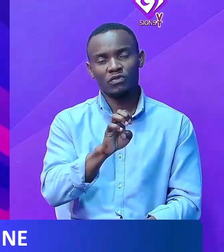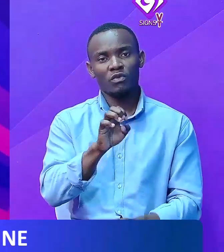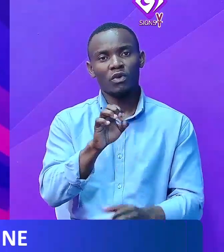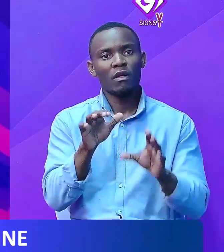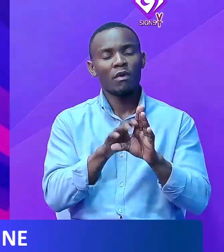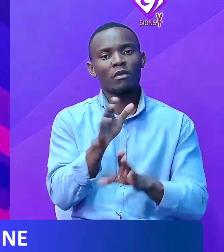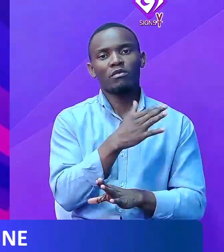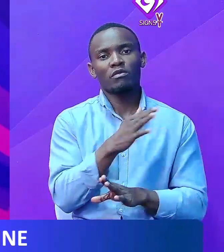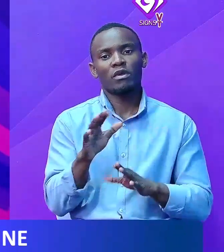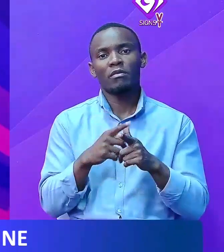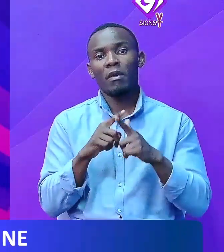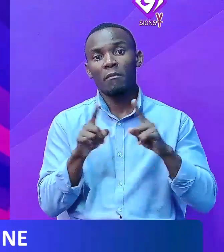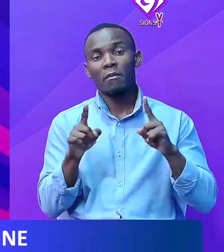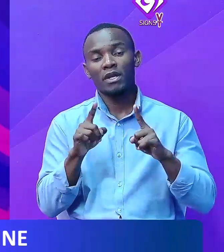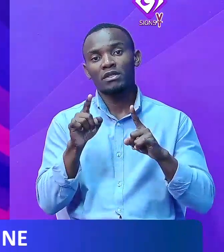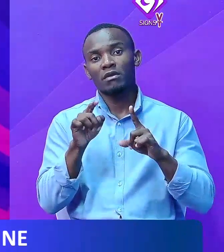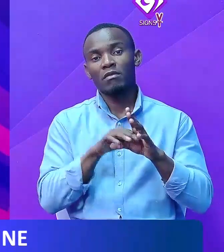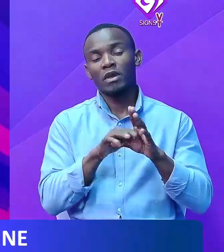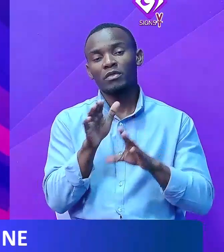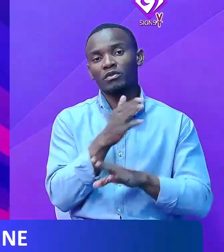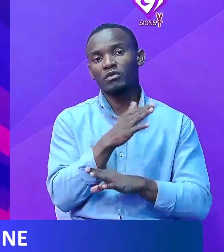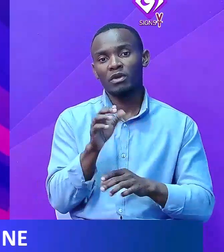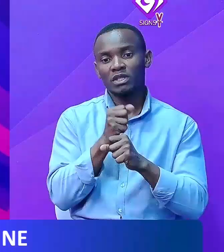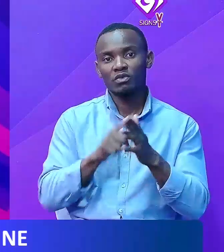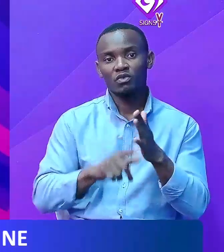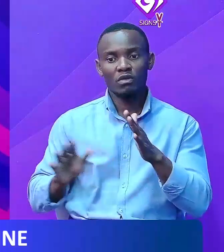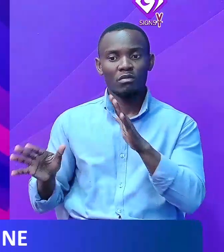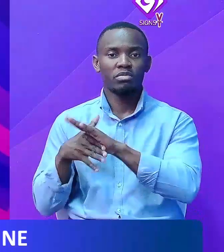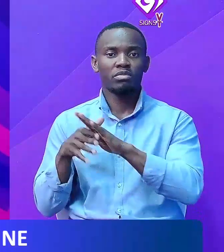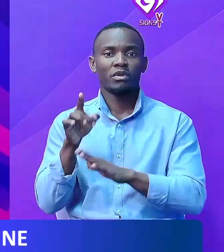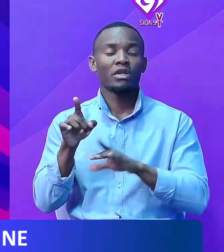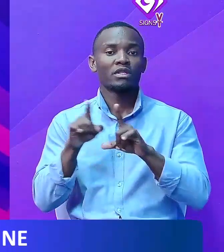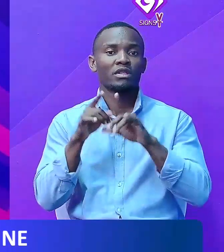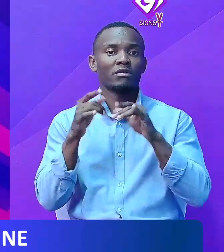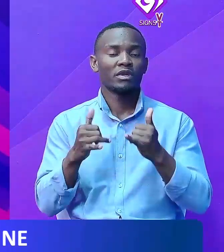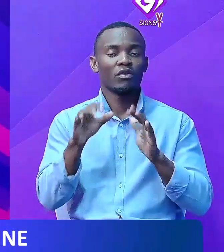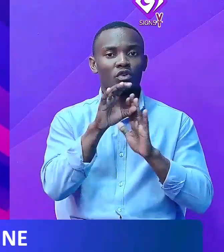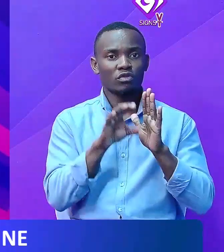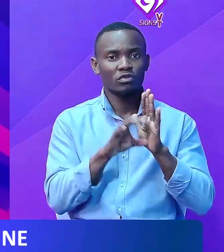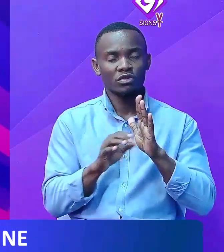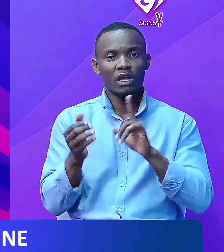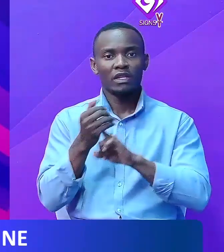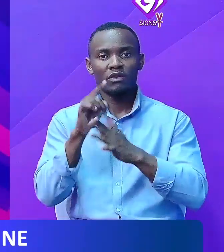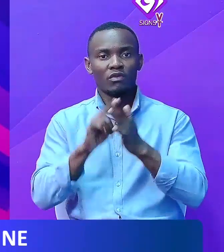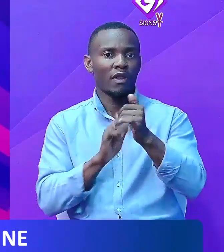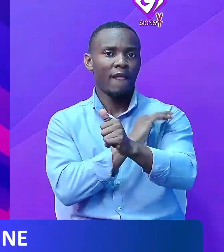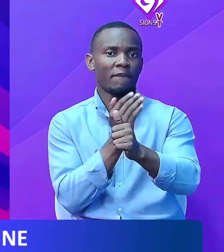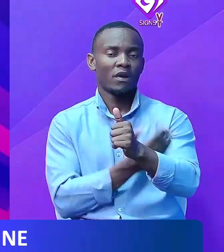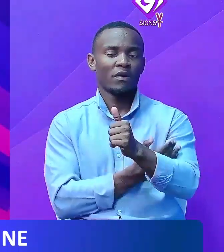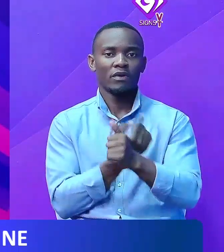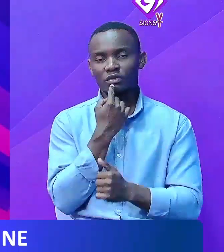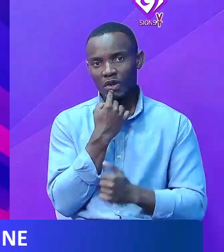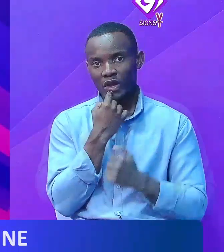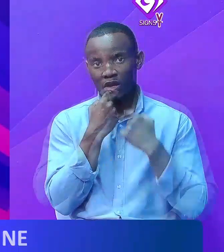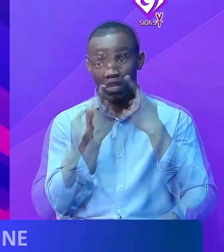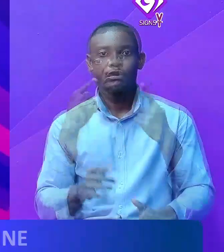him, leaving the country in a constitutional deadlock with the military seized upon to declare they were taking